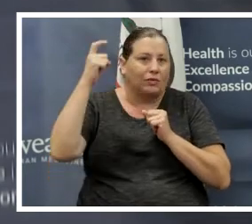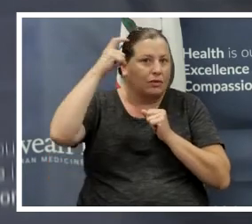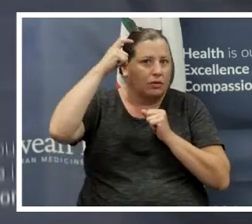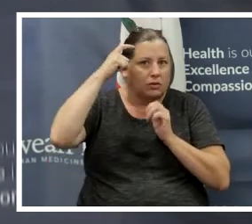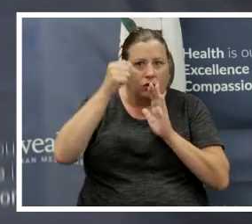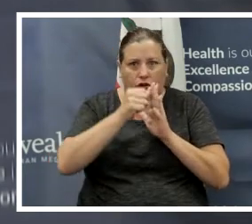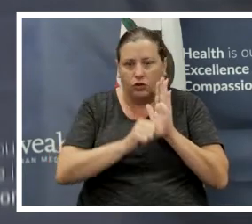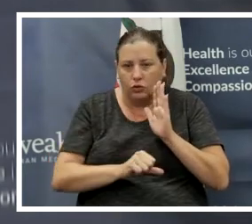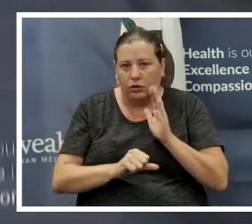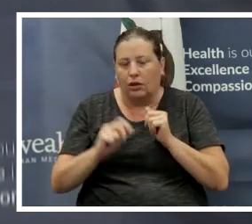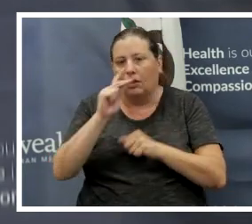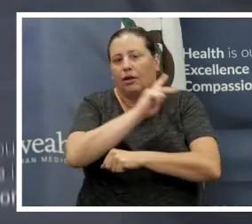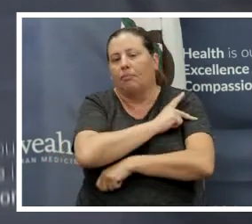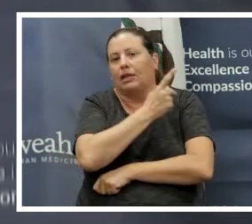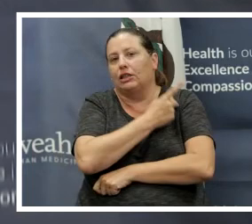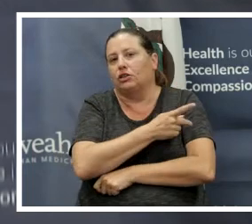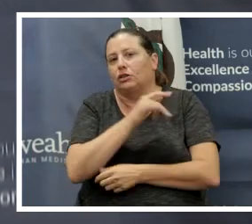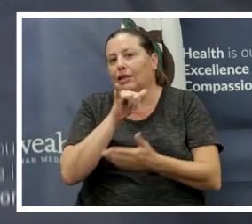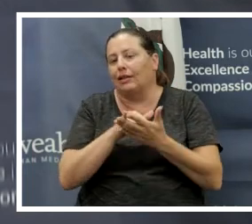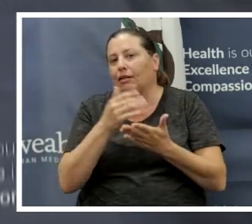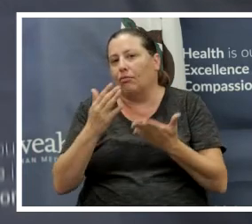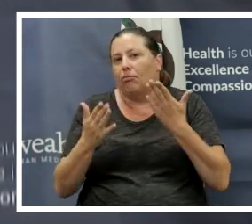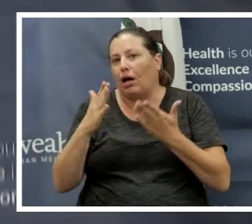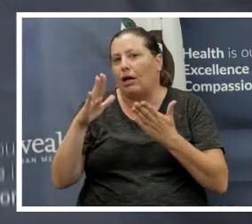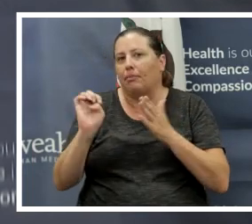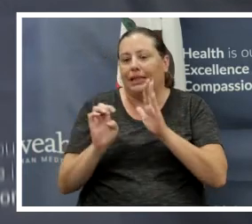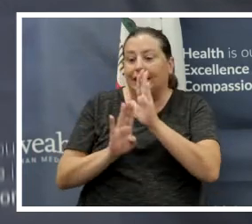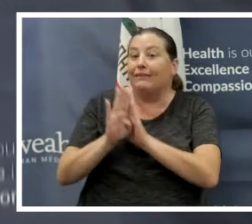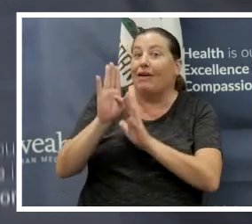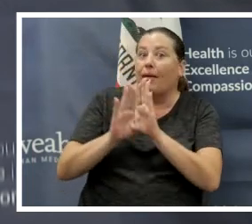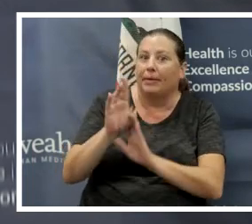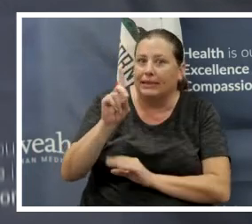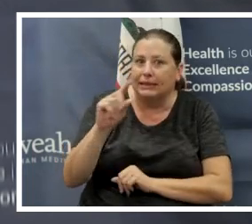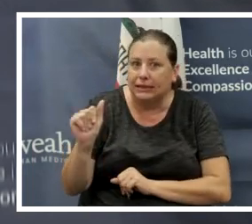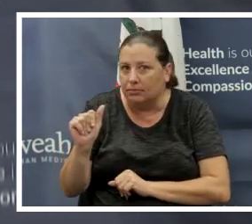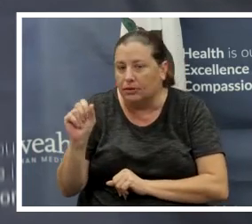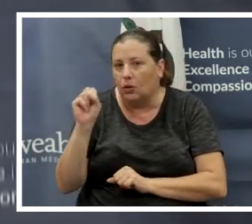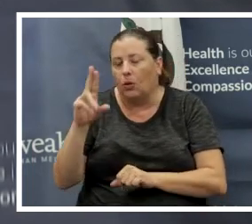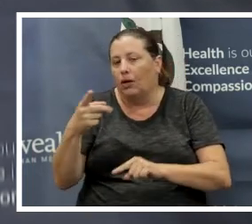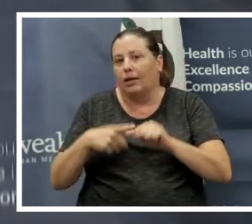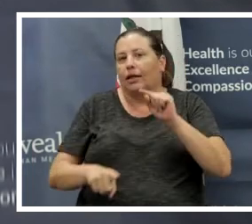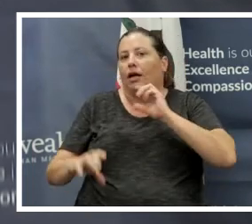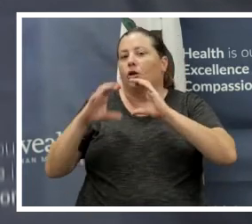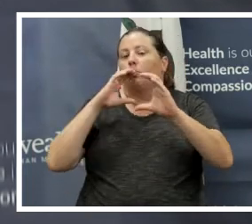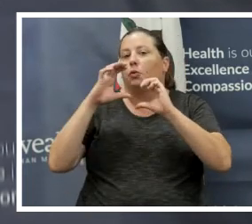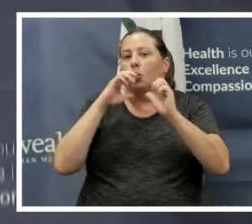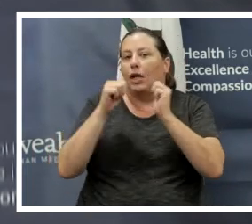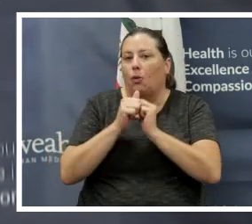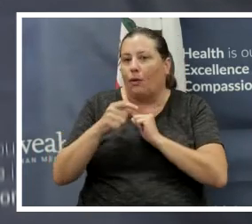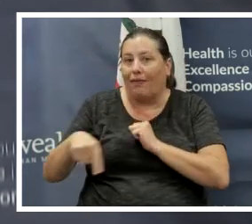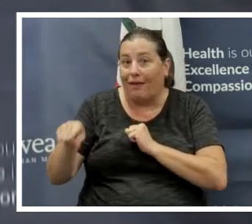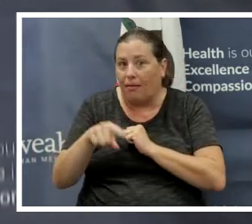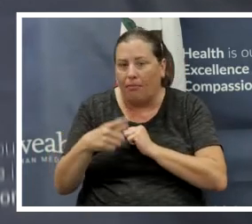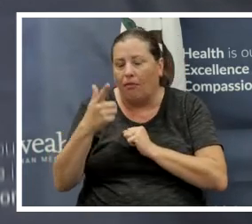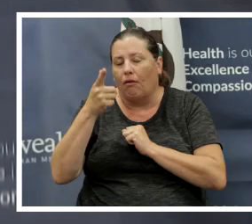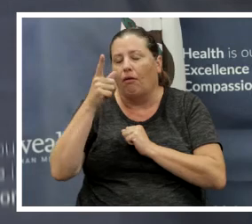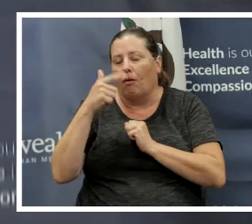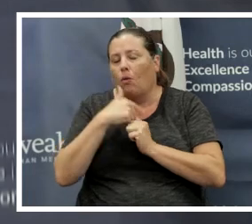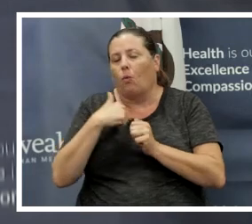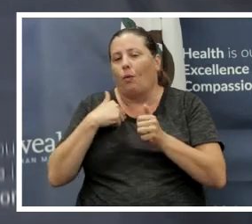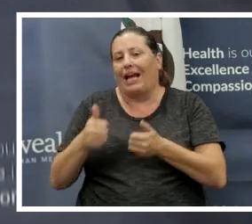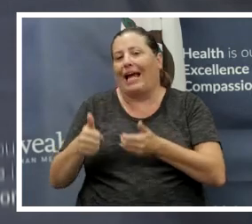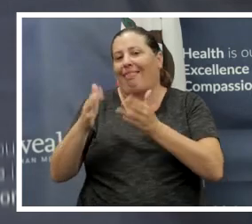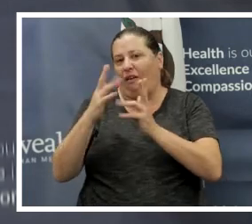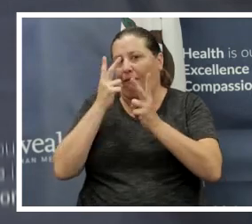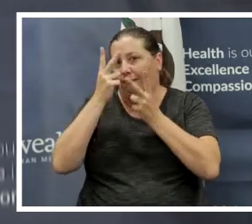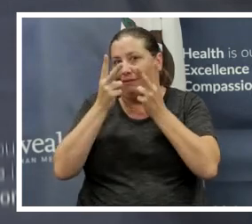neurosurgery, patients that might be developmentally disabled or cannot communicate for themselves, we allow a visitor in that